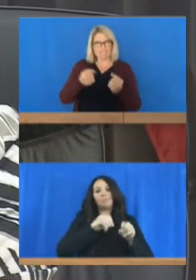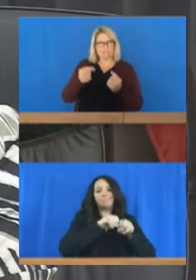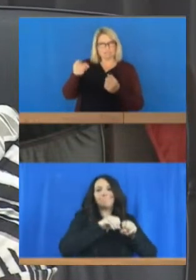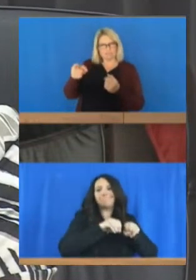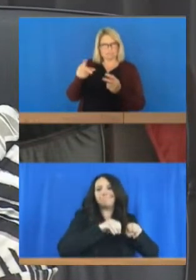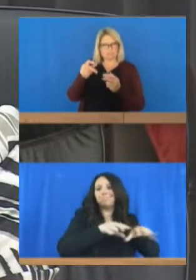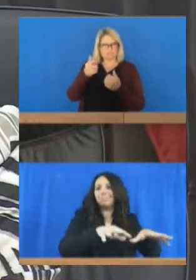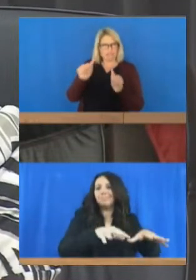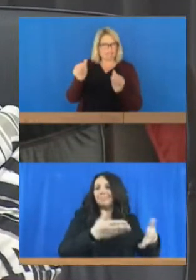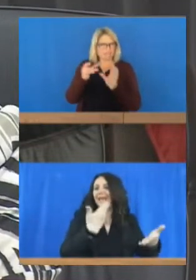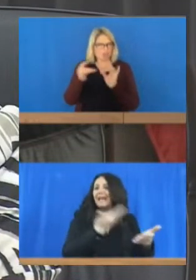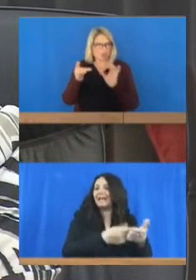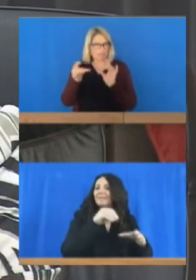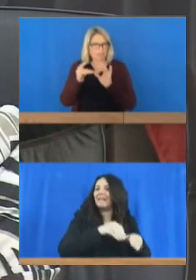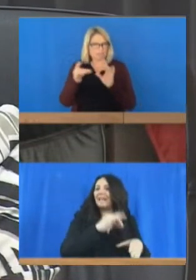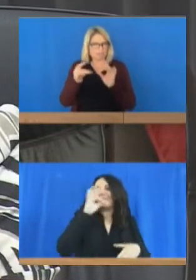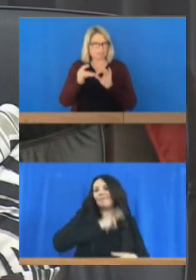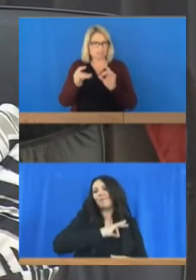Scotia.